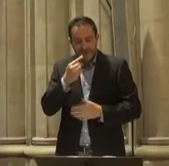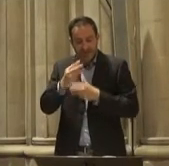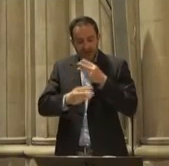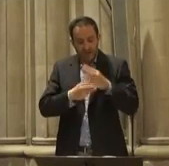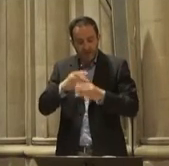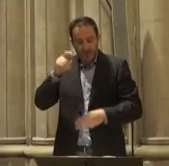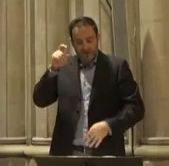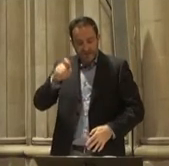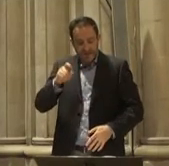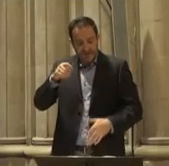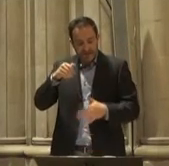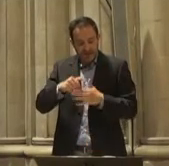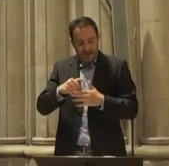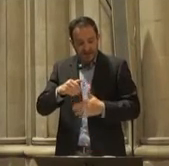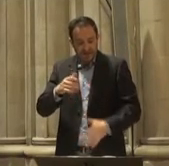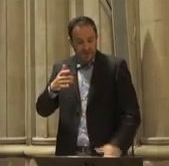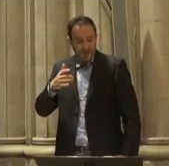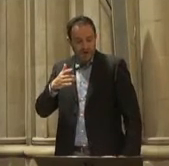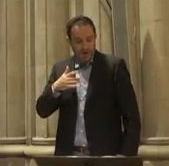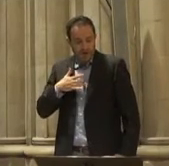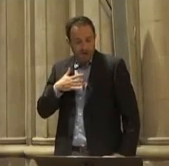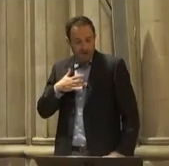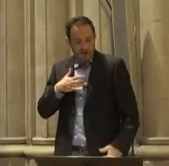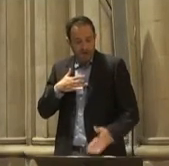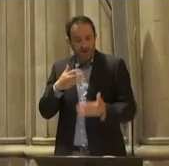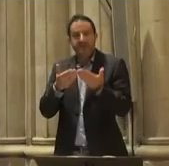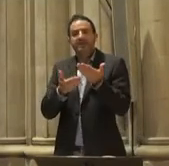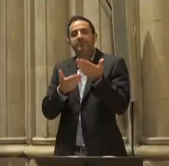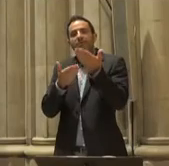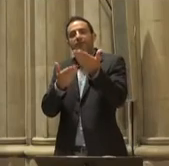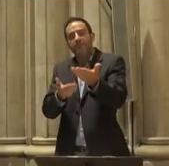our hearts and bringing them before you.